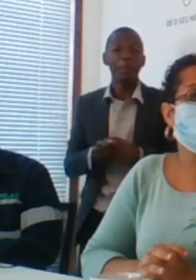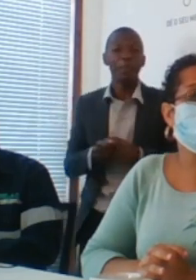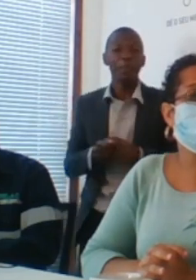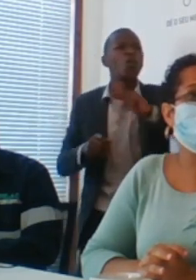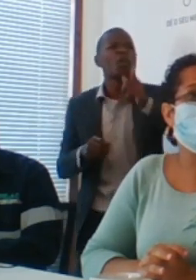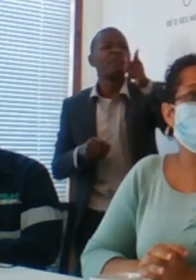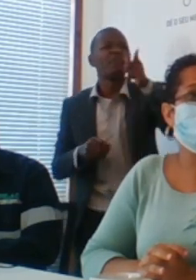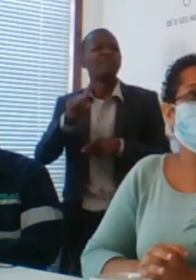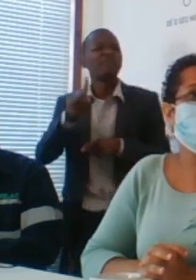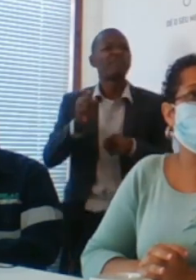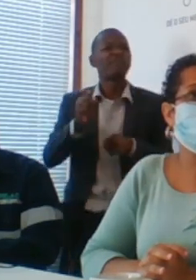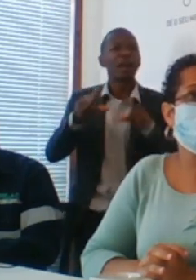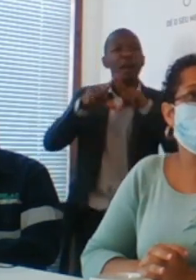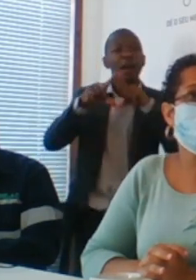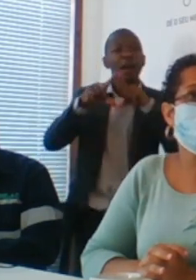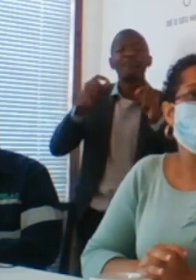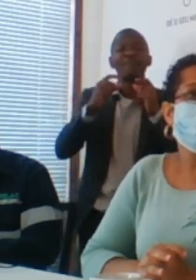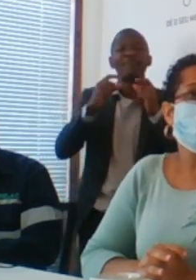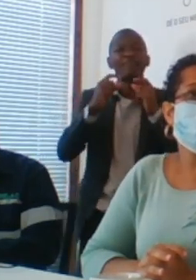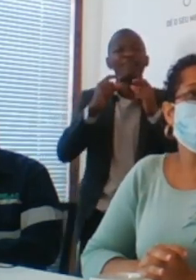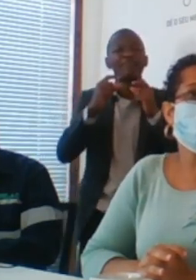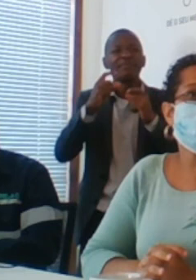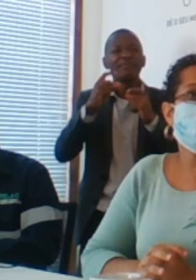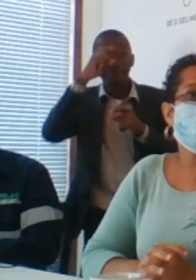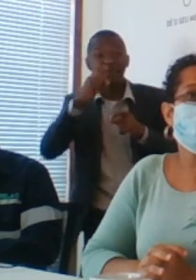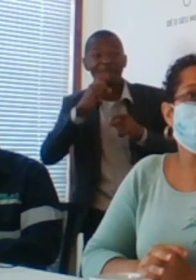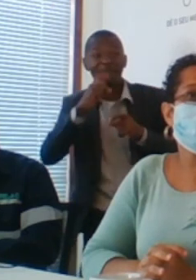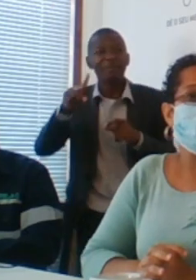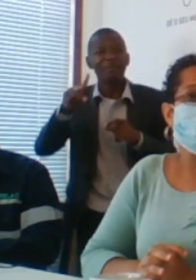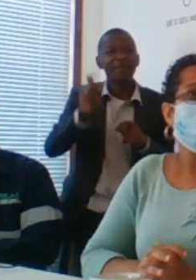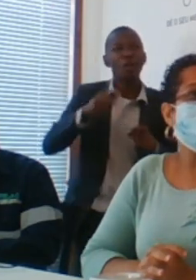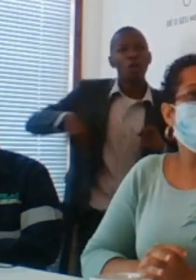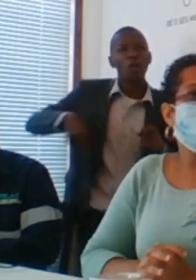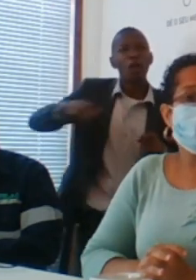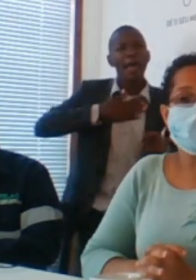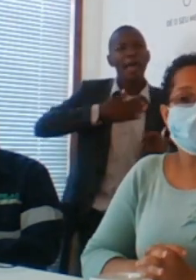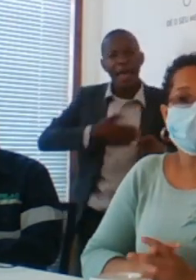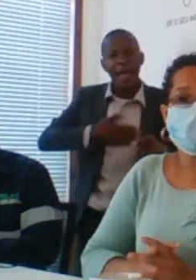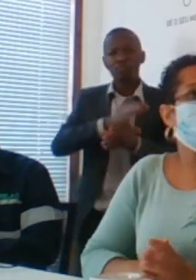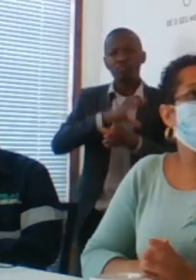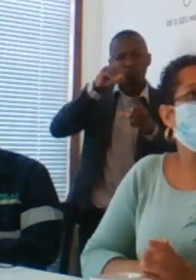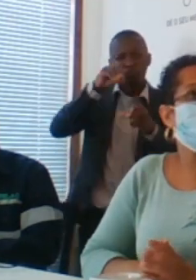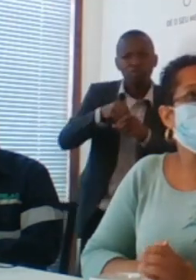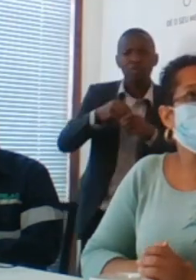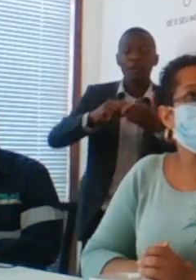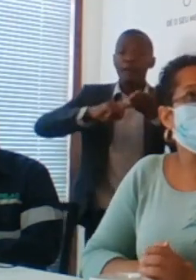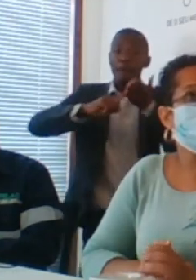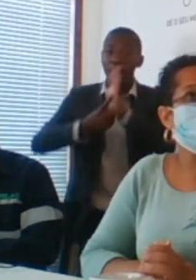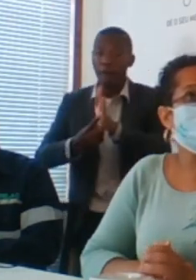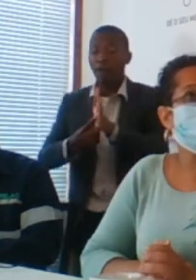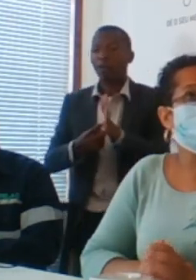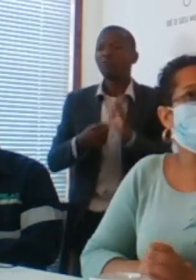are going to be able to share perhaps the same webinar in Portuguese and share